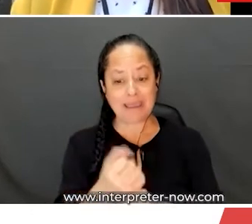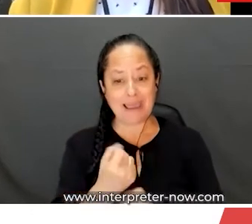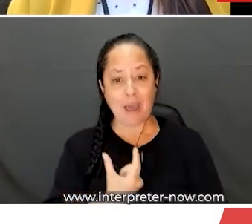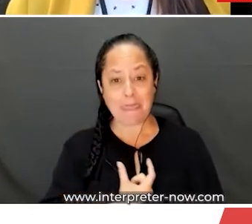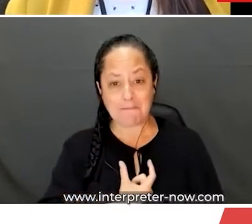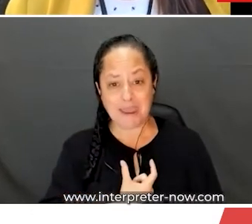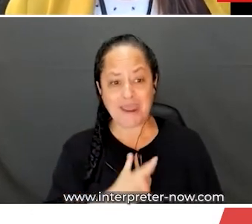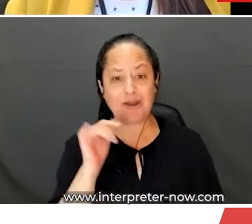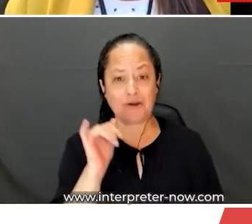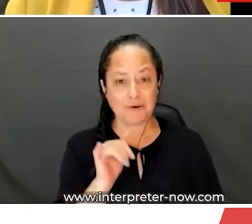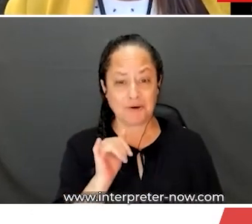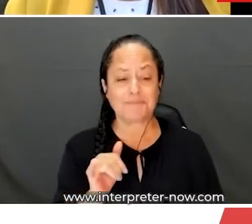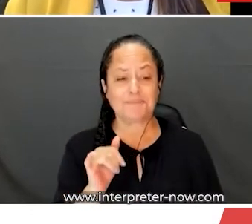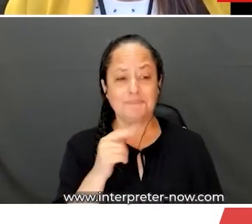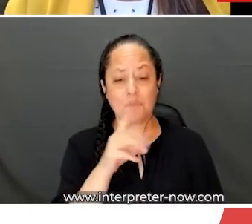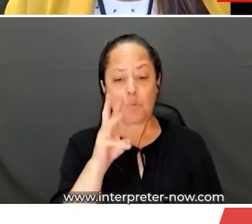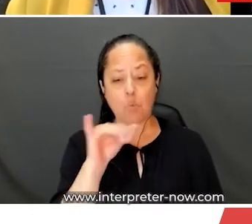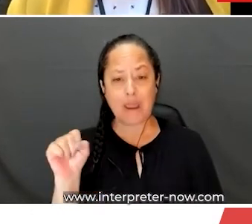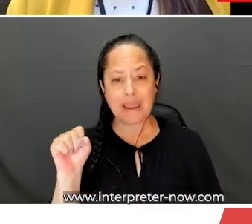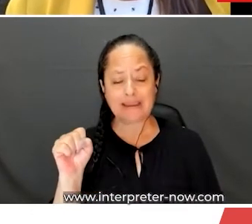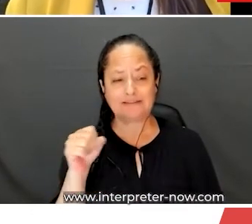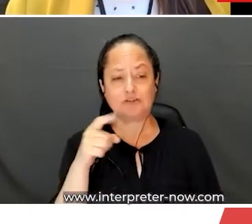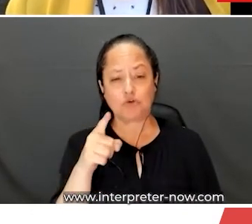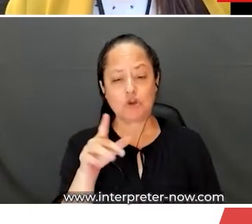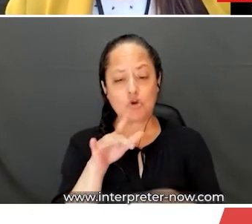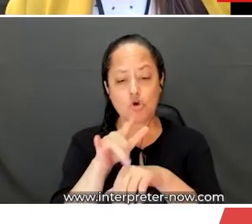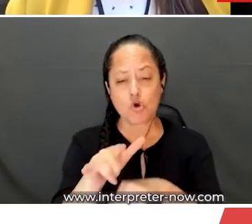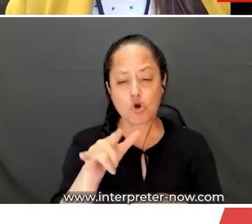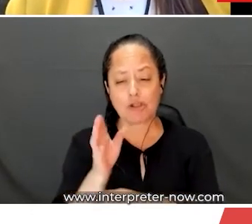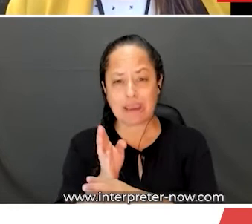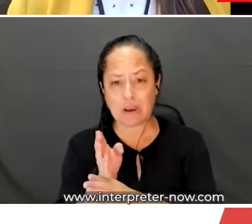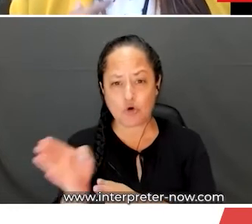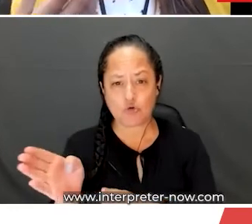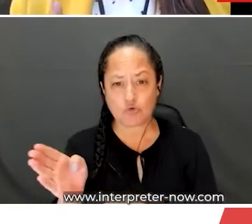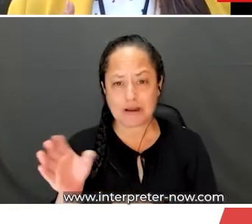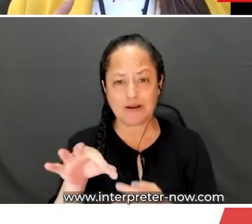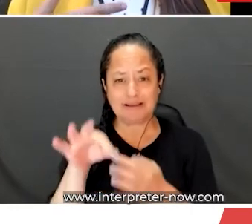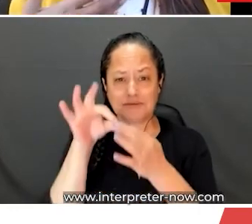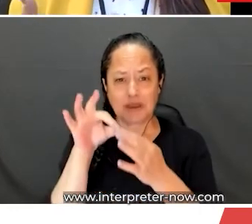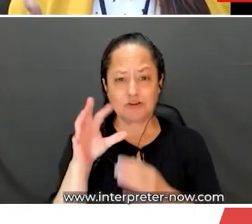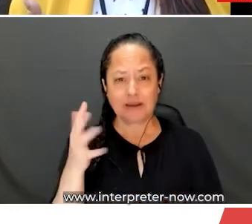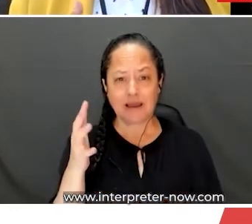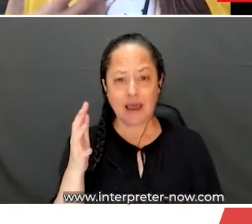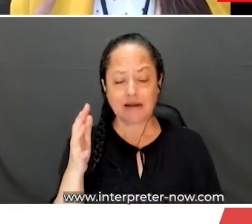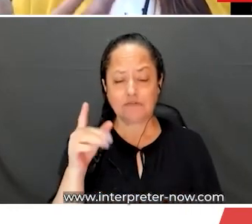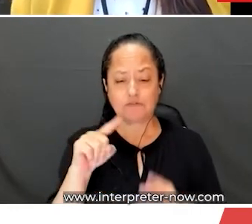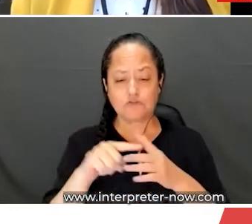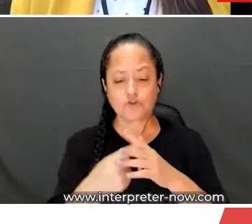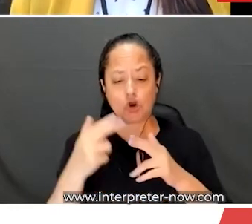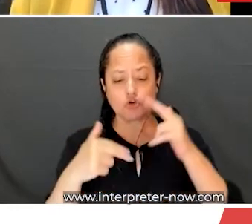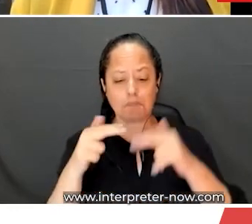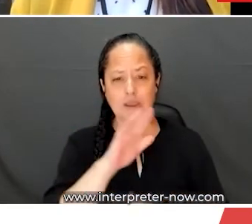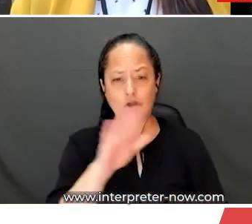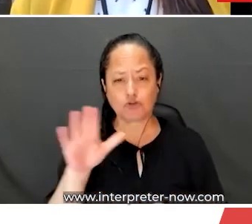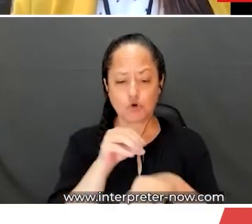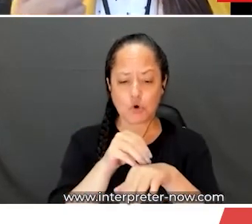just, I think that there's ways in which you can early on in your career, especially kind of start to build your own